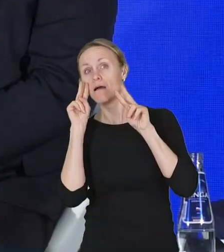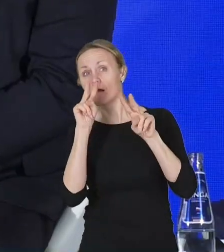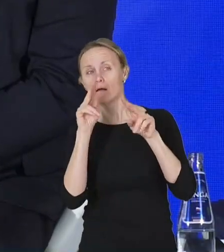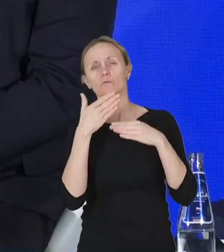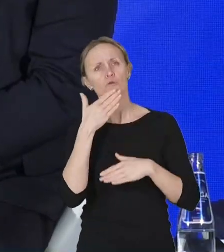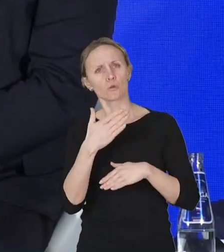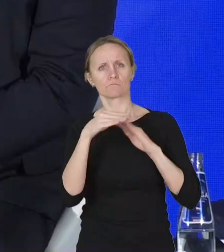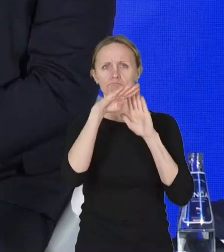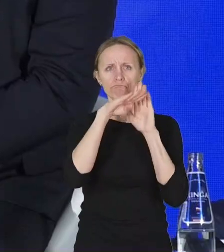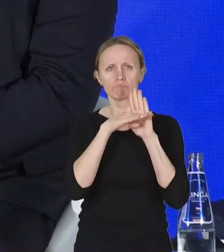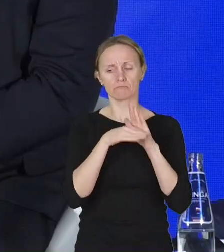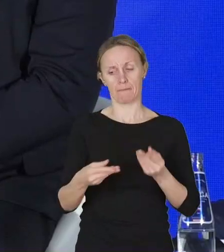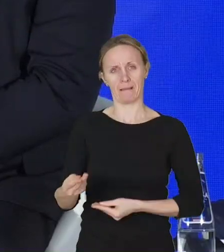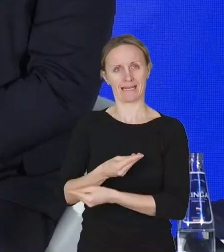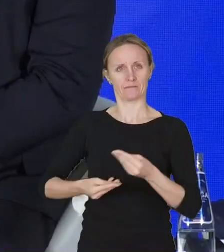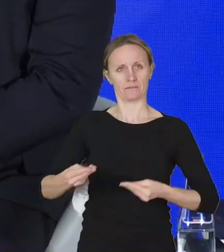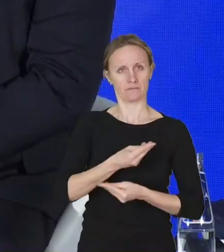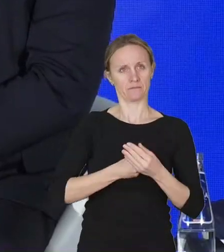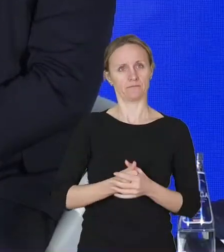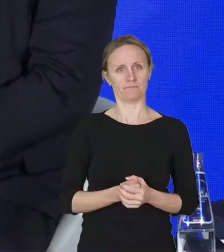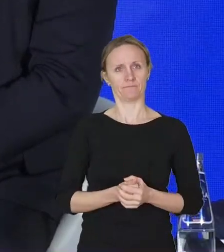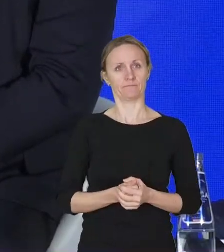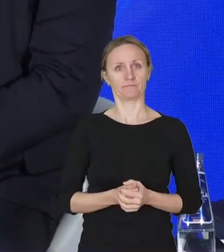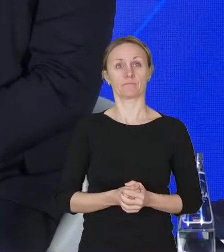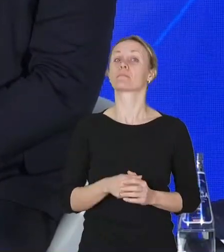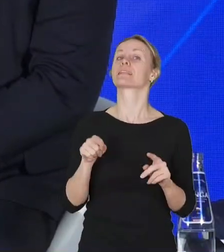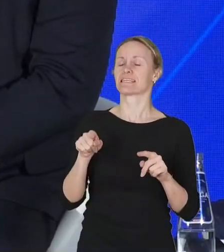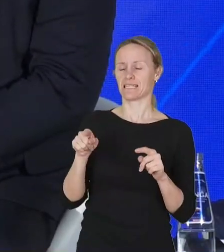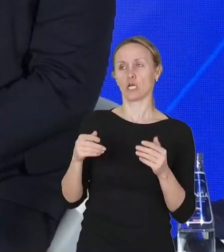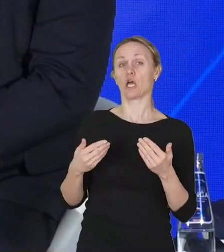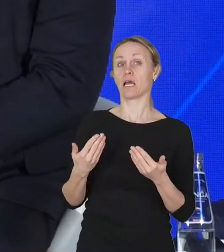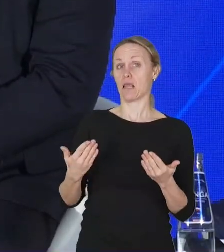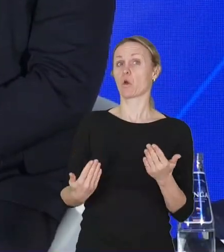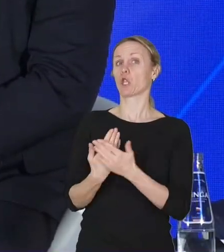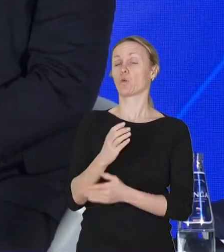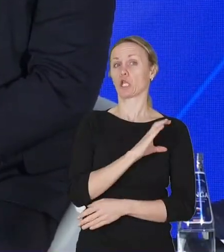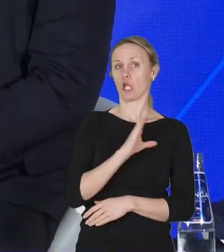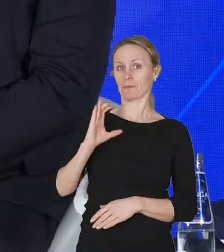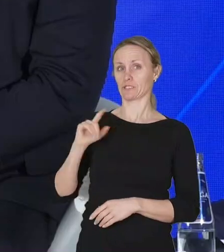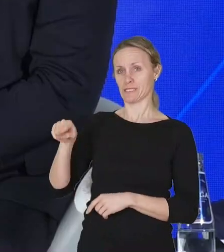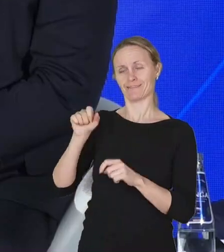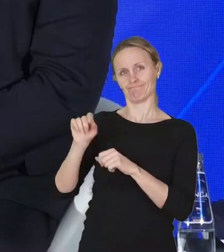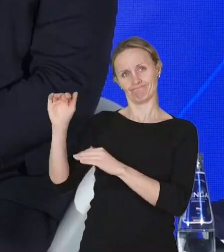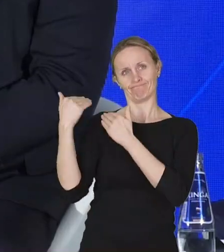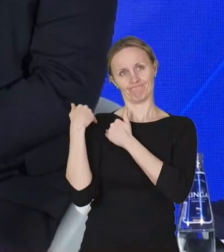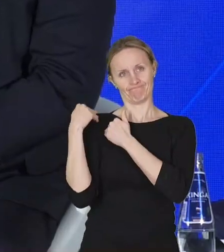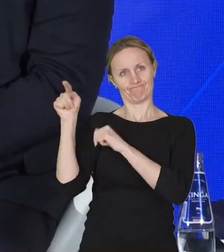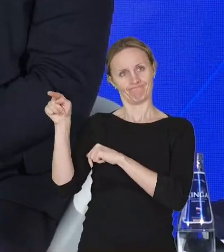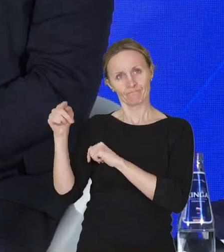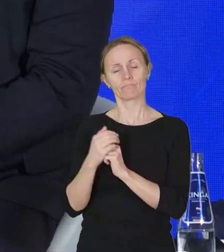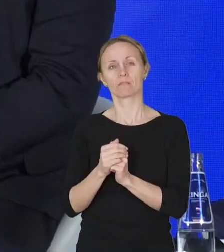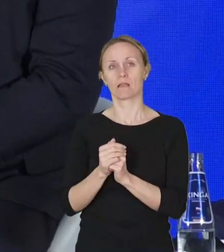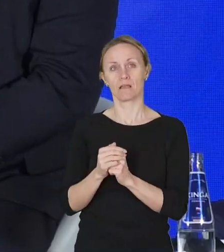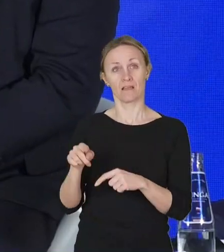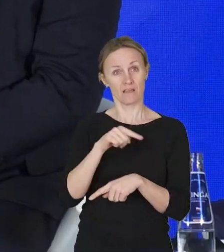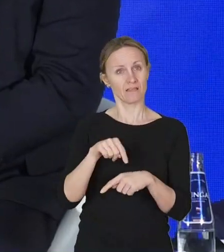we will be working on, because without that, we might lose another point, another advantage of Europe. I said